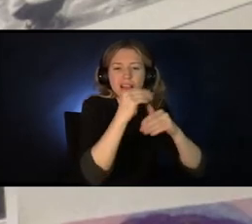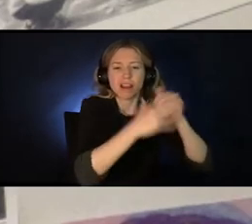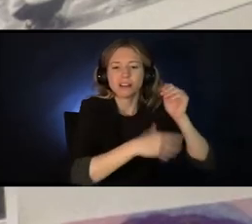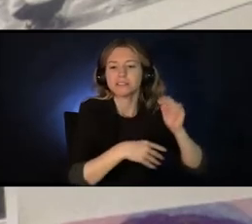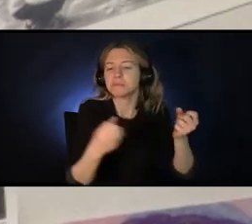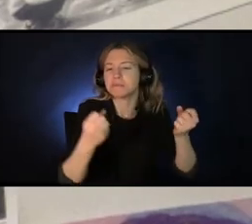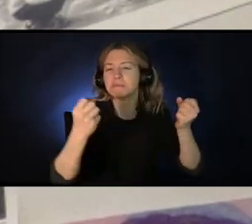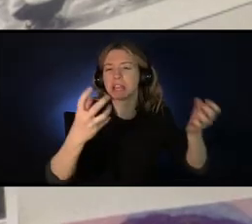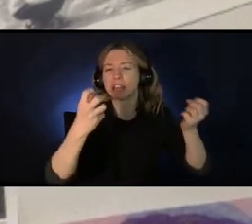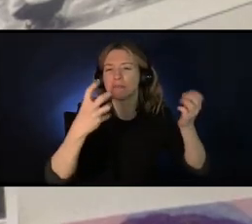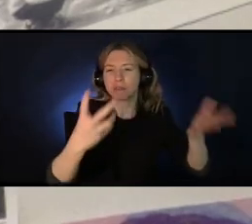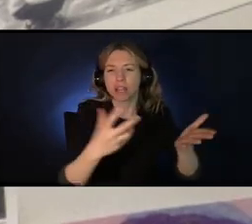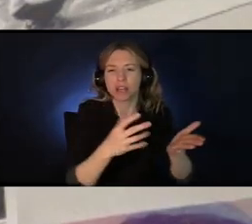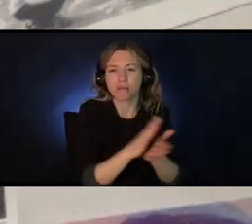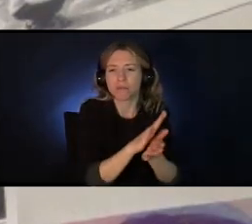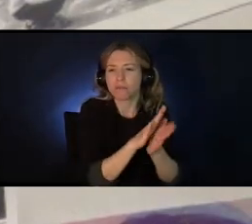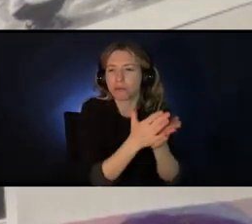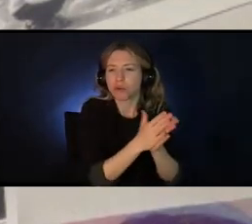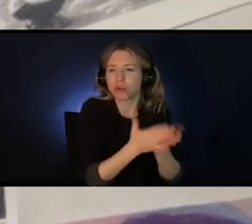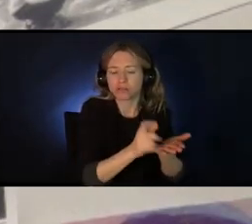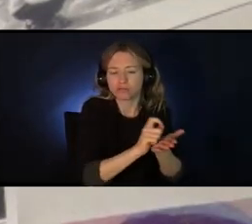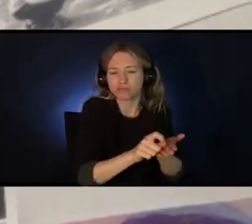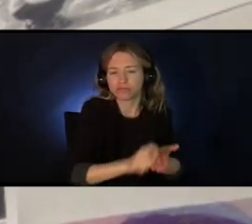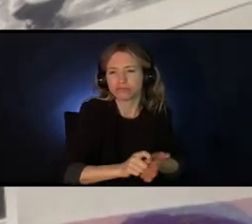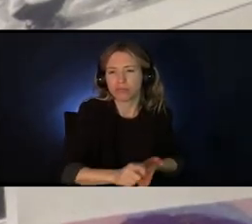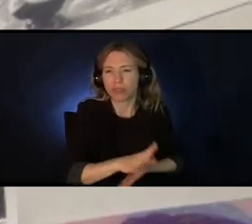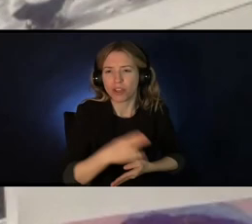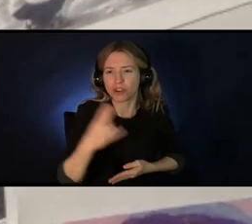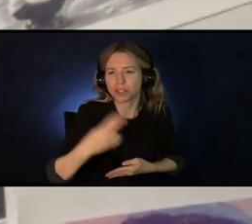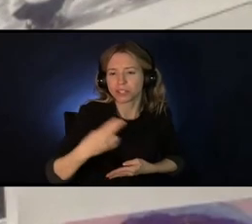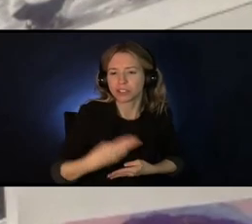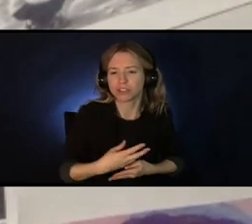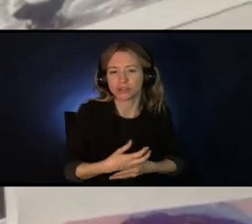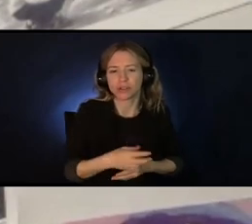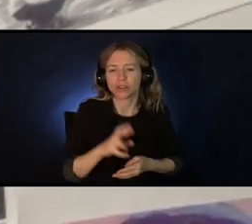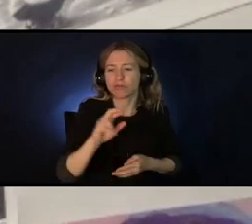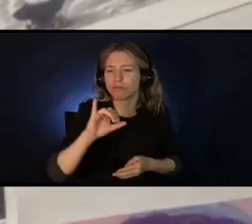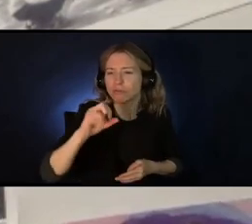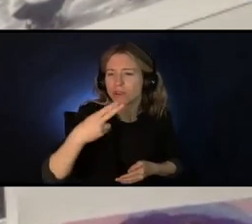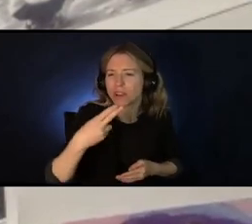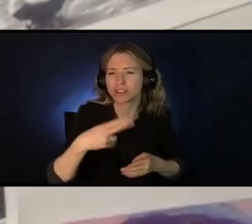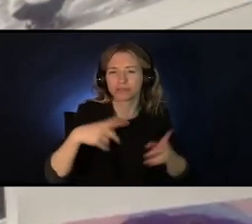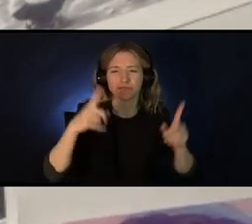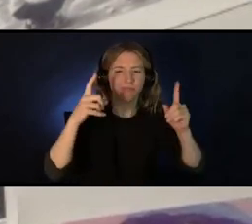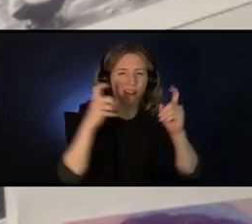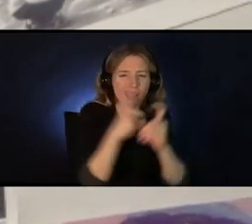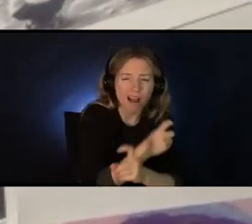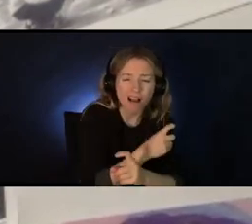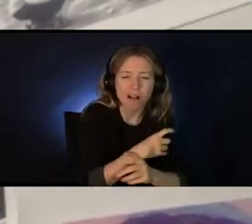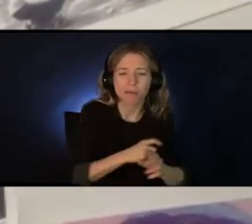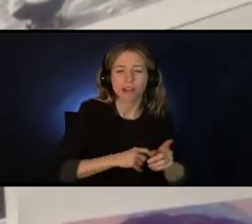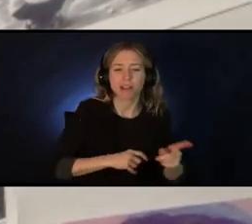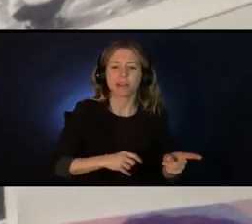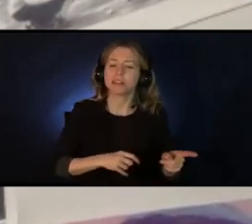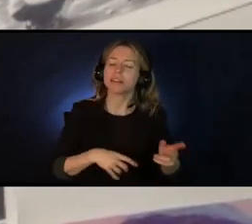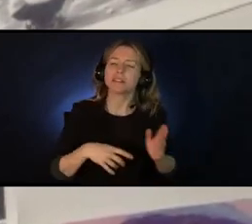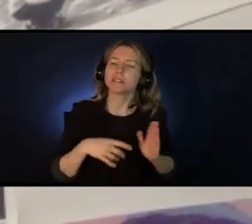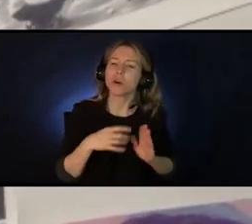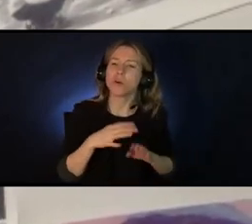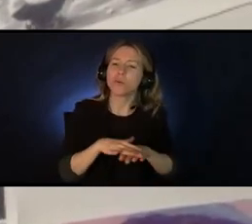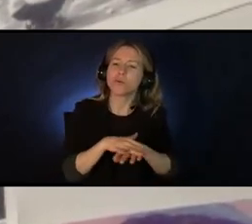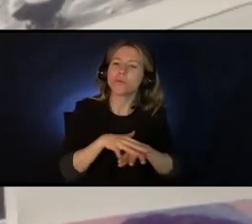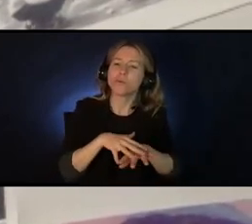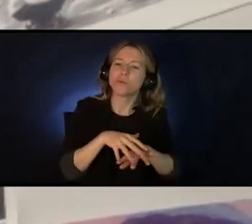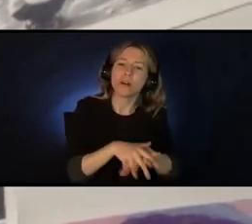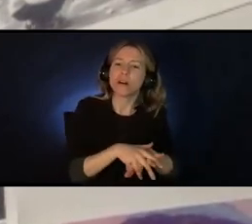texts, then raise the curtain. What makes Indian art,